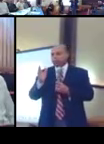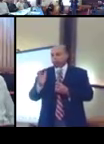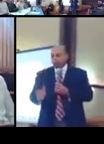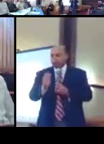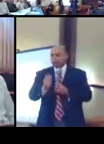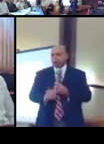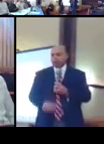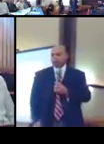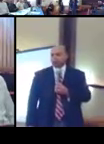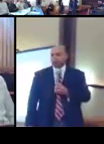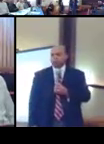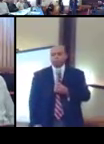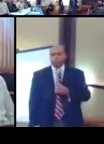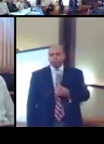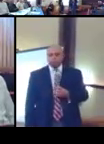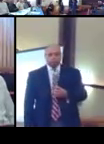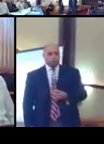also need to know what.